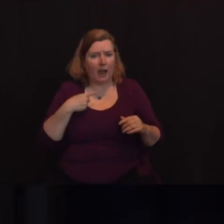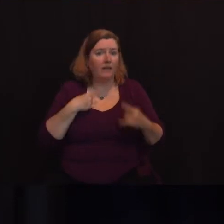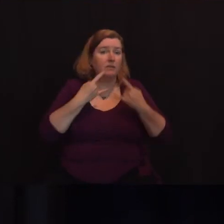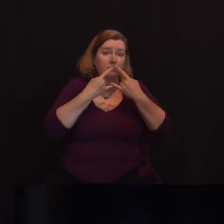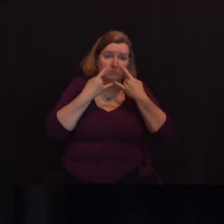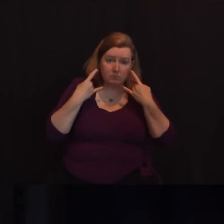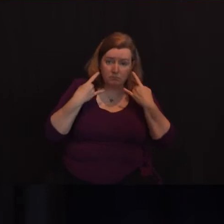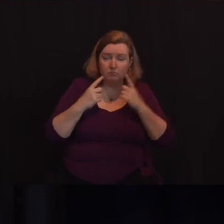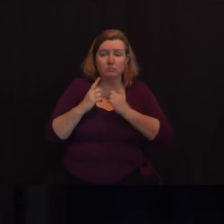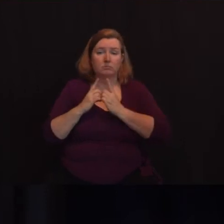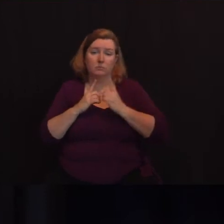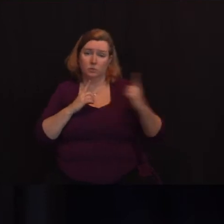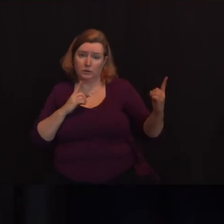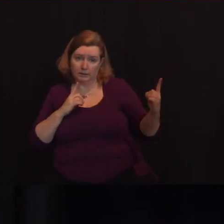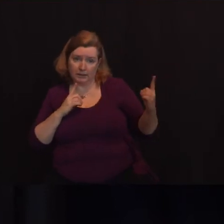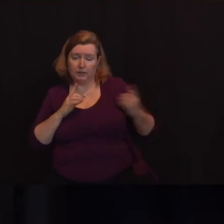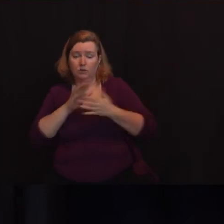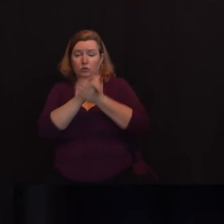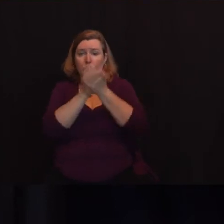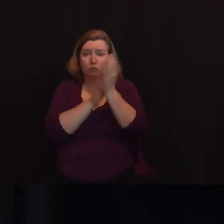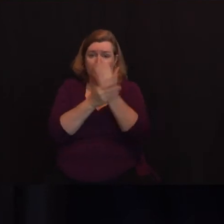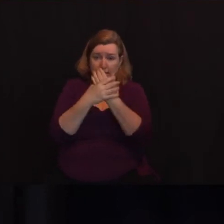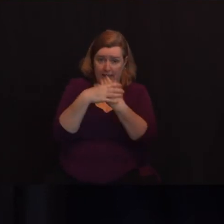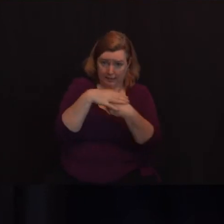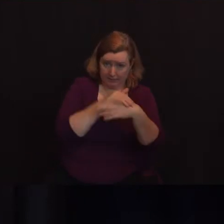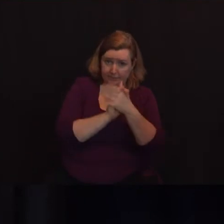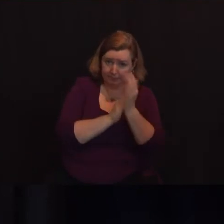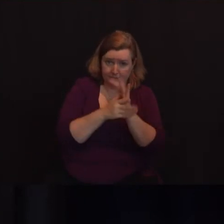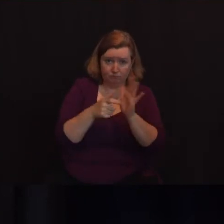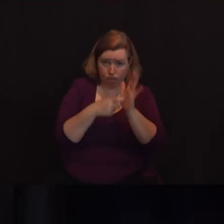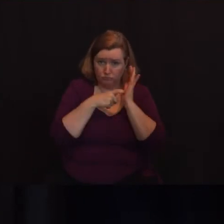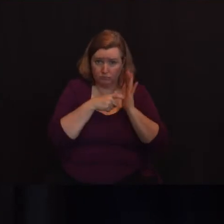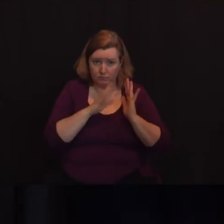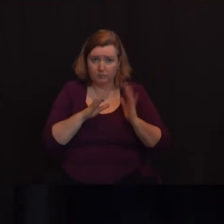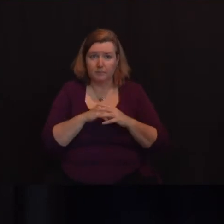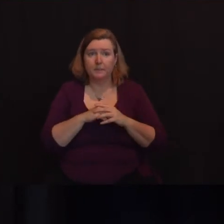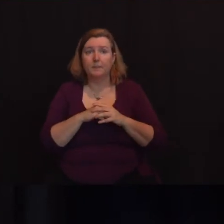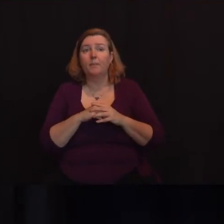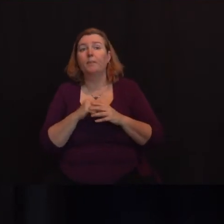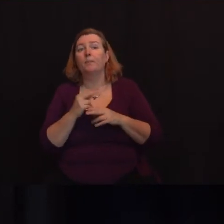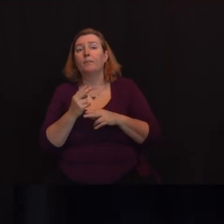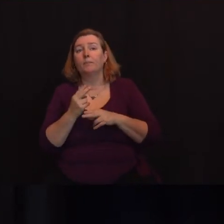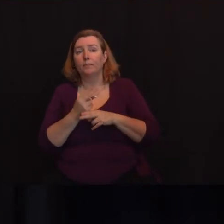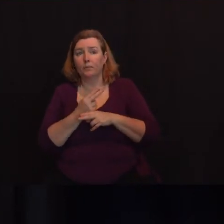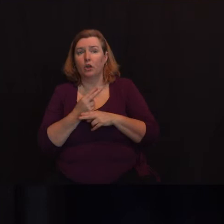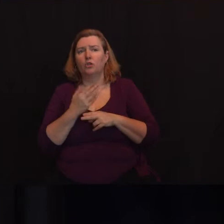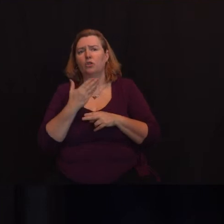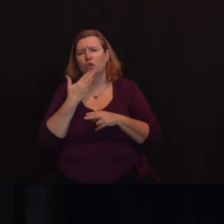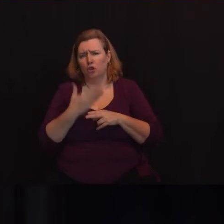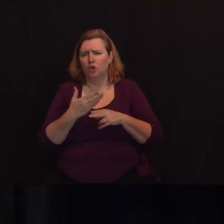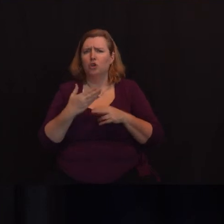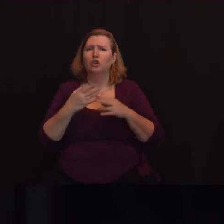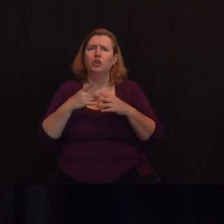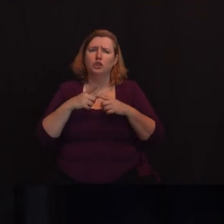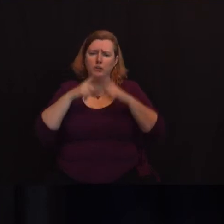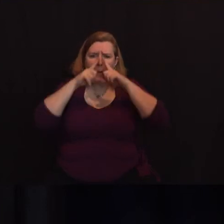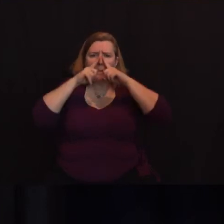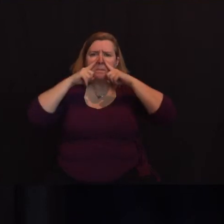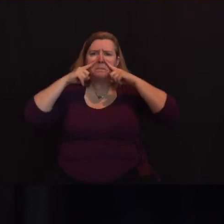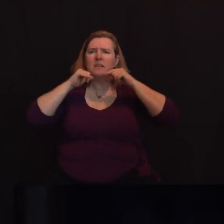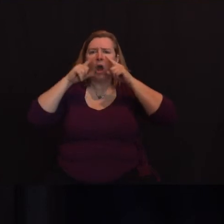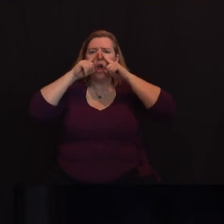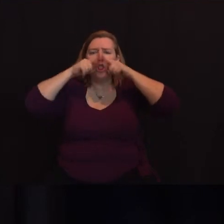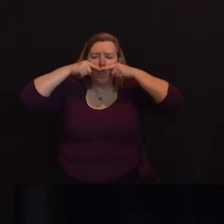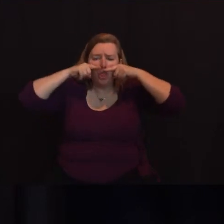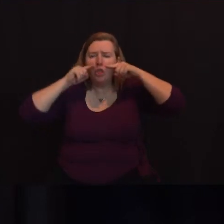distancing, hand hygiene cleaning between clients, and use of well-fitting face masks. Staff testing